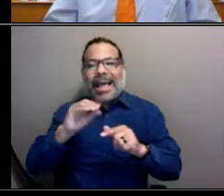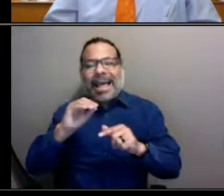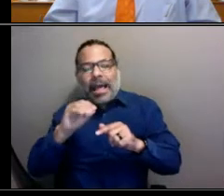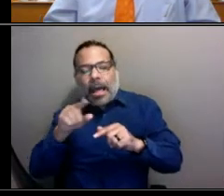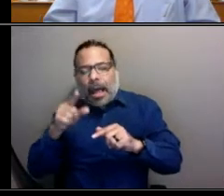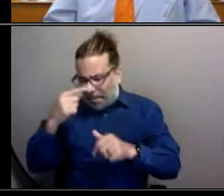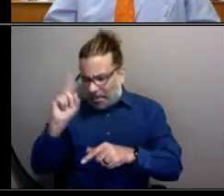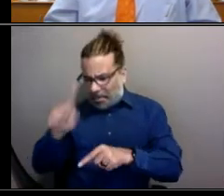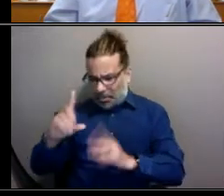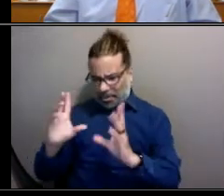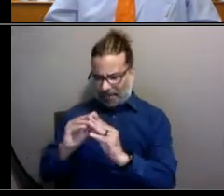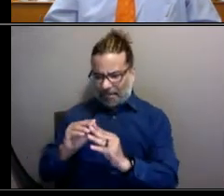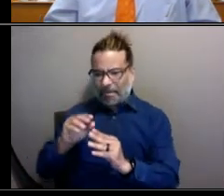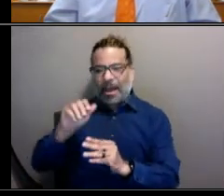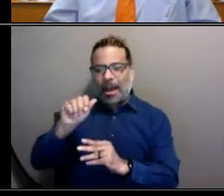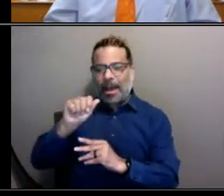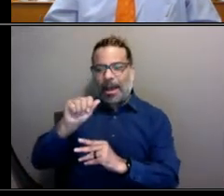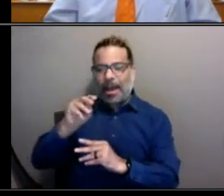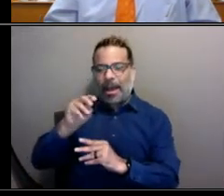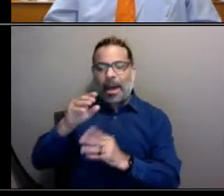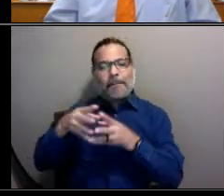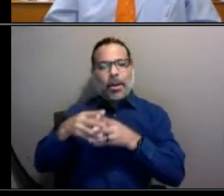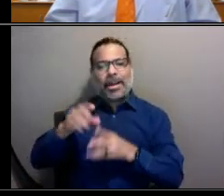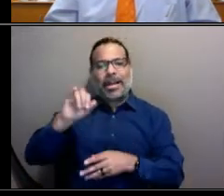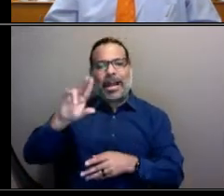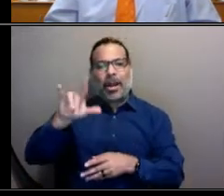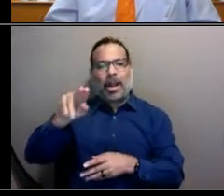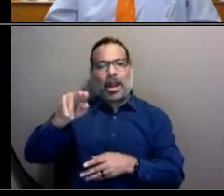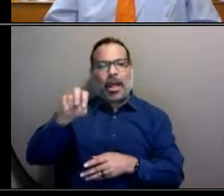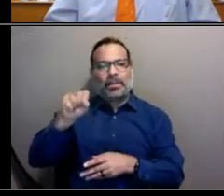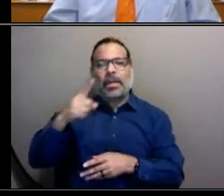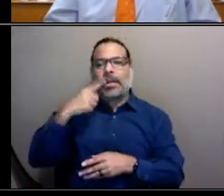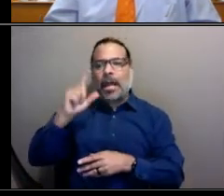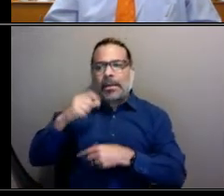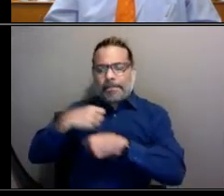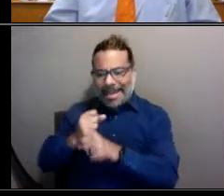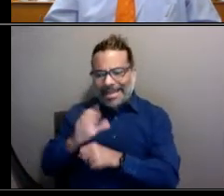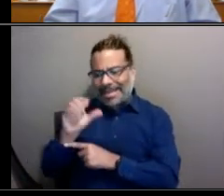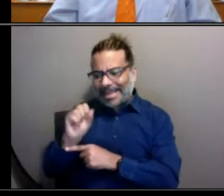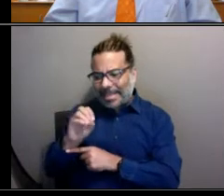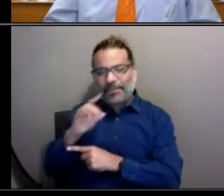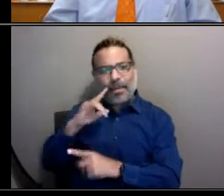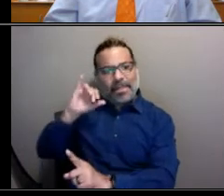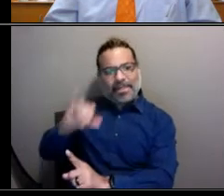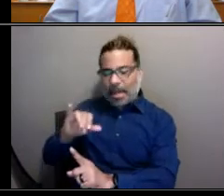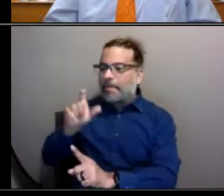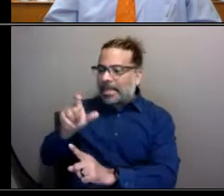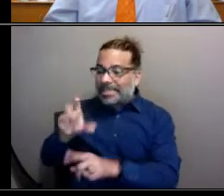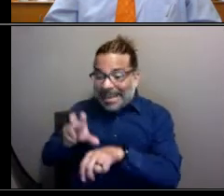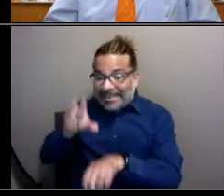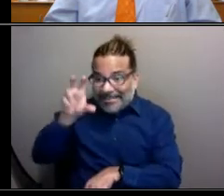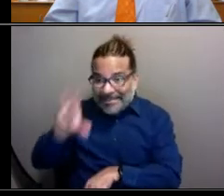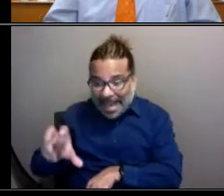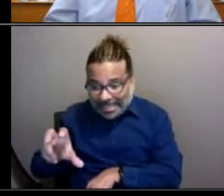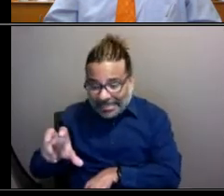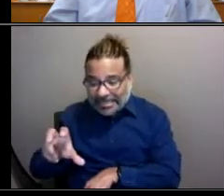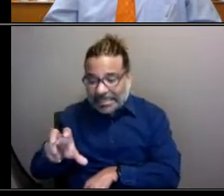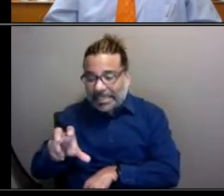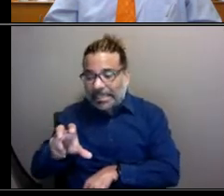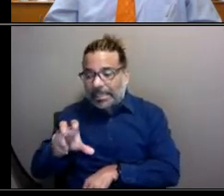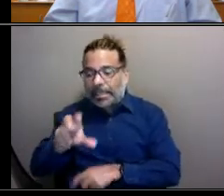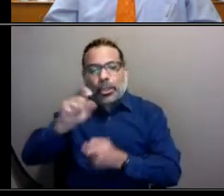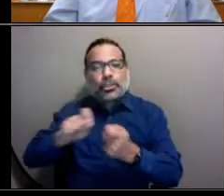American Airlines said we need numbers to make the case to the C-suite that it's worth investing in certain